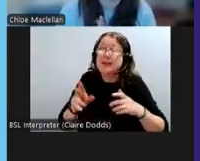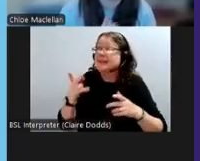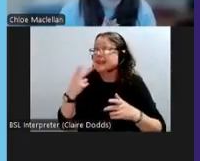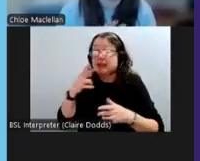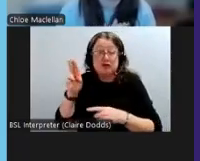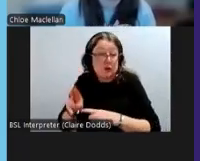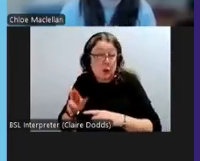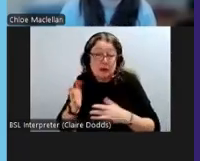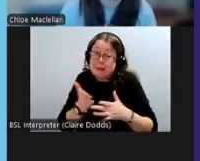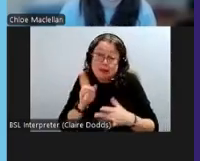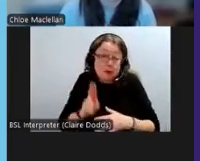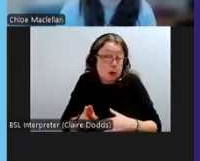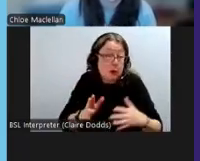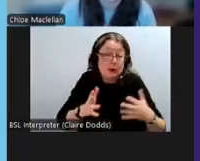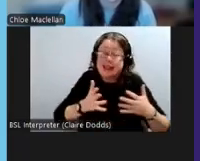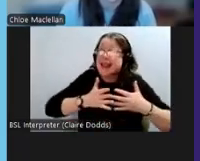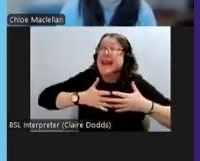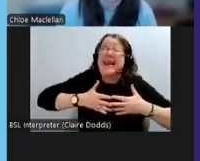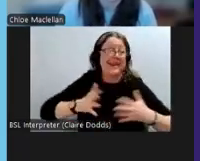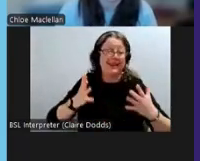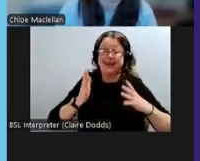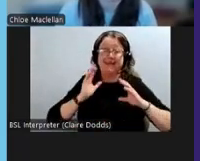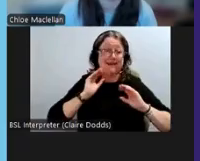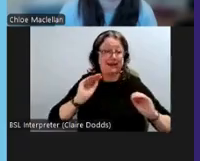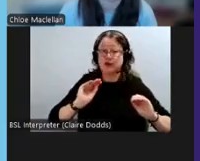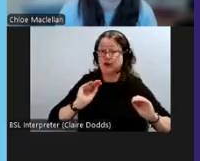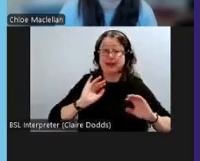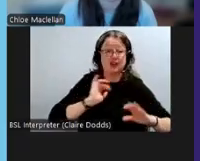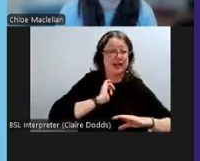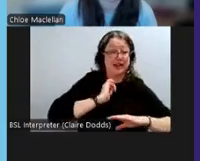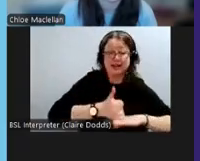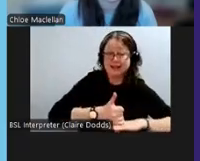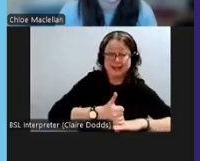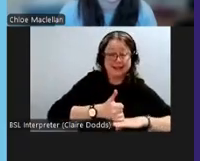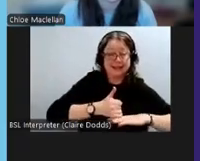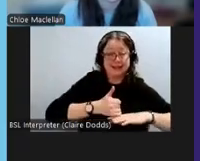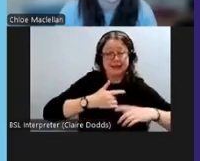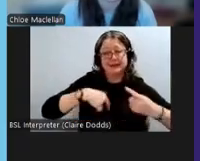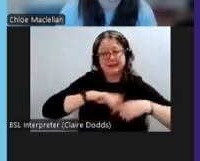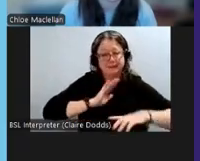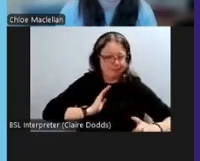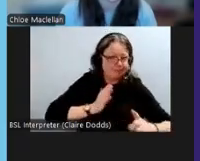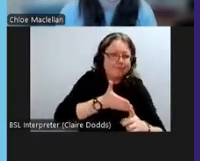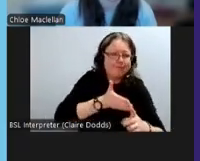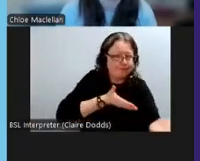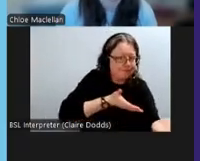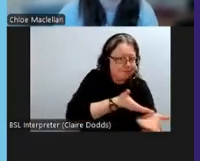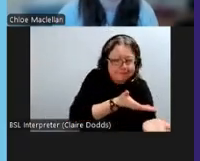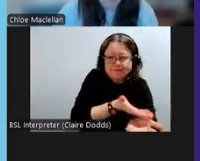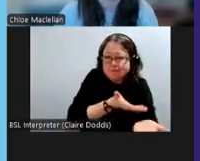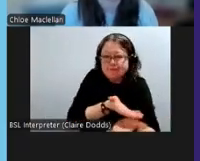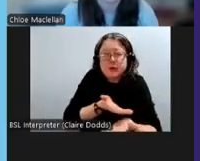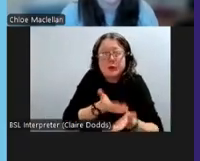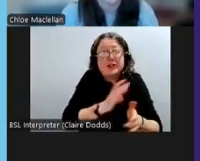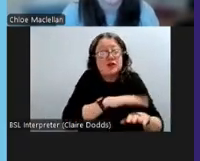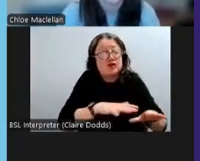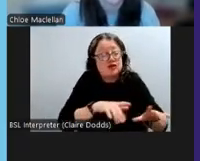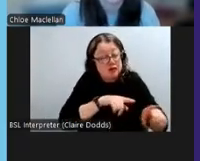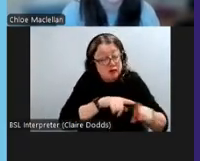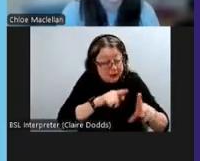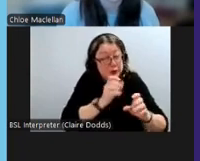middle schools, any educational setting. And we still talk to as many children as possible to understand